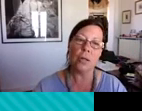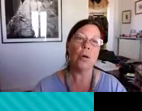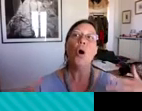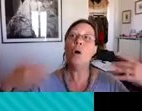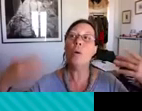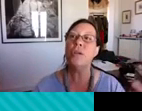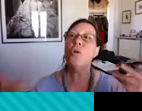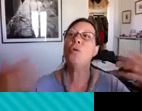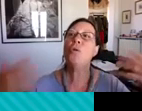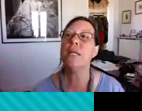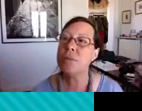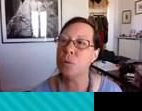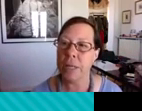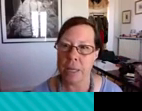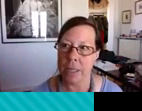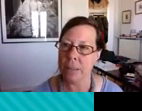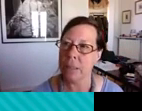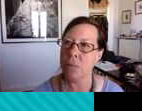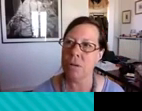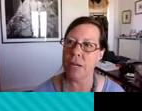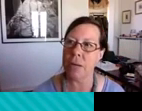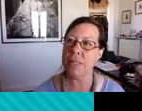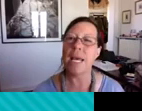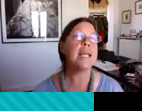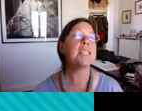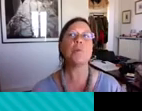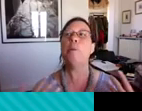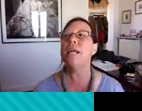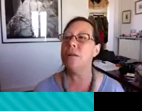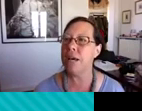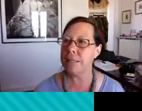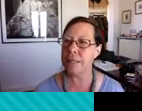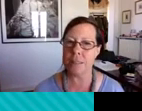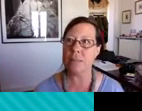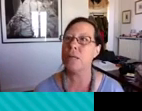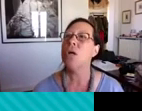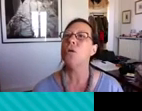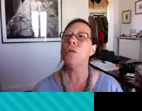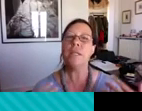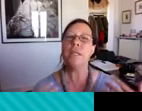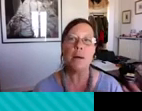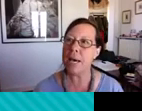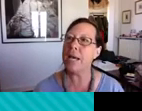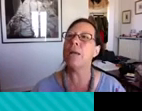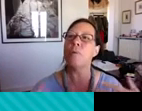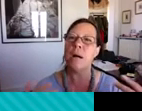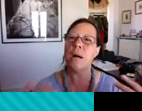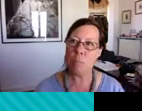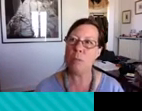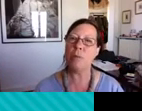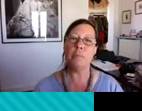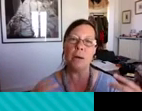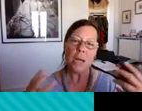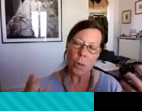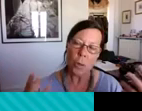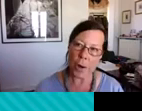article what we know that is working against the coronavirus. And as repetitive as it is, you need to come back and remind